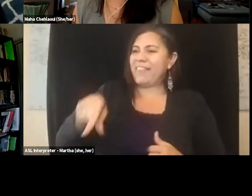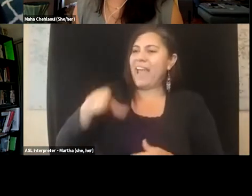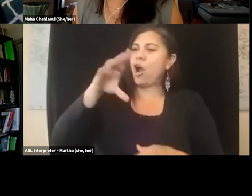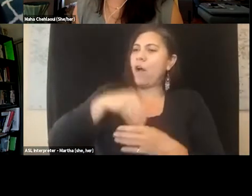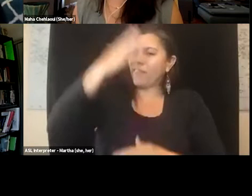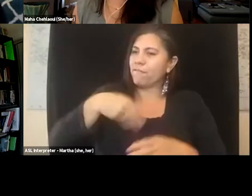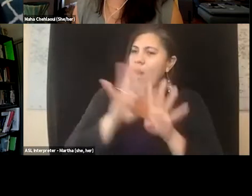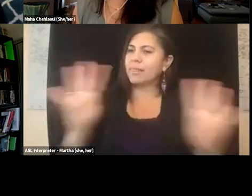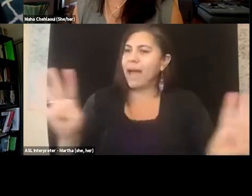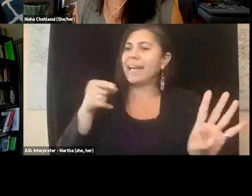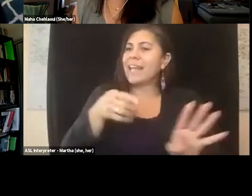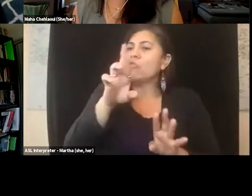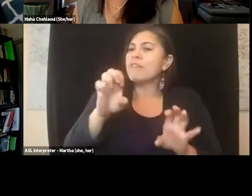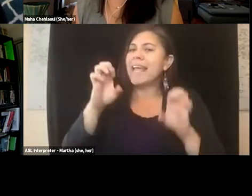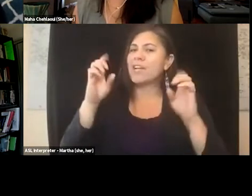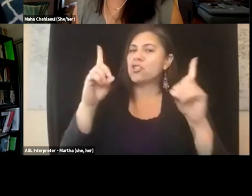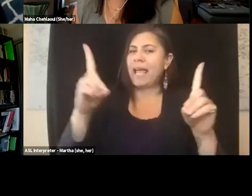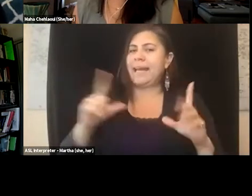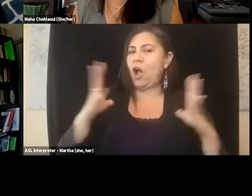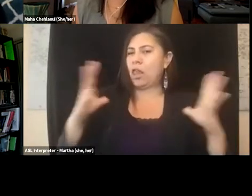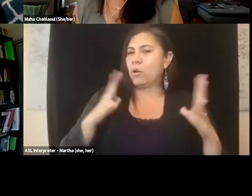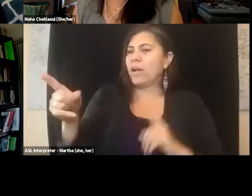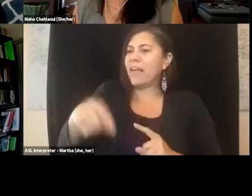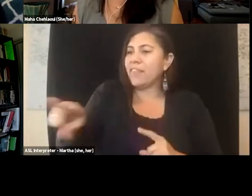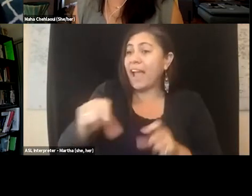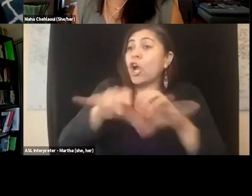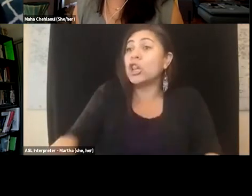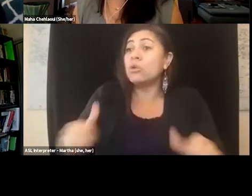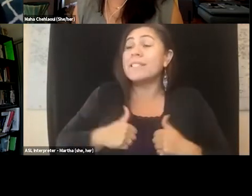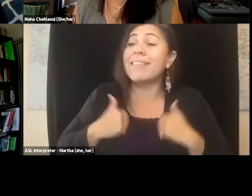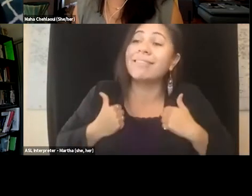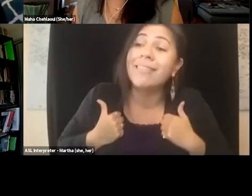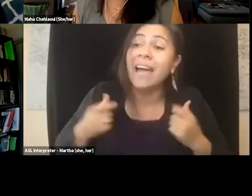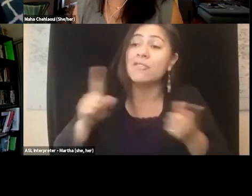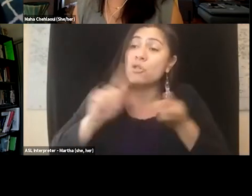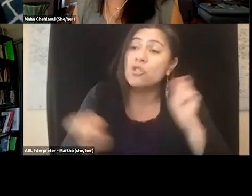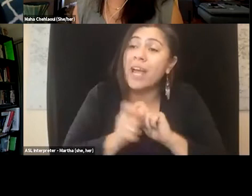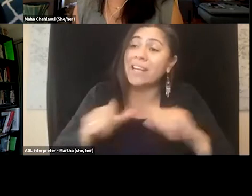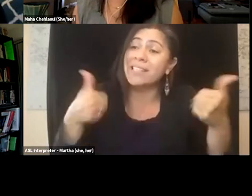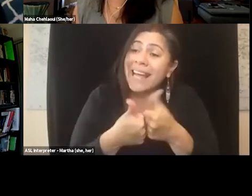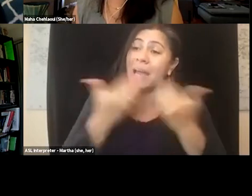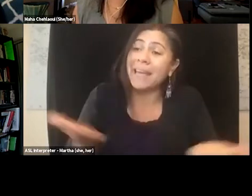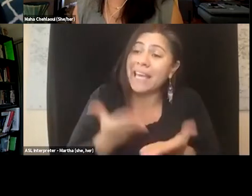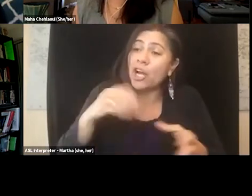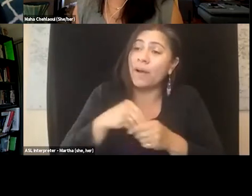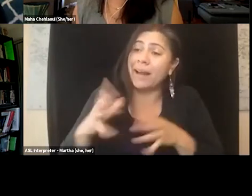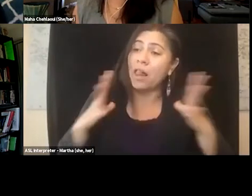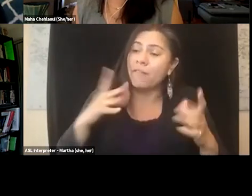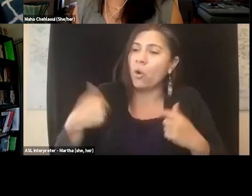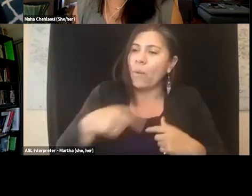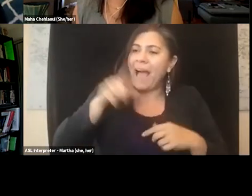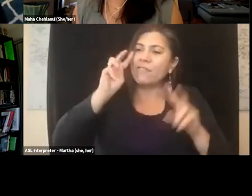They are re-educating Hollywood. They are losing lives to change the game in Hollywood. We just have to look at